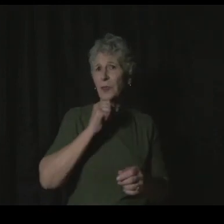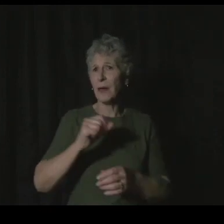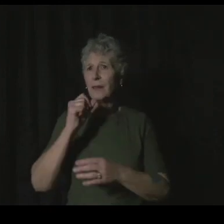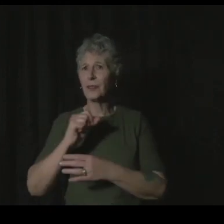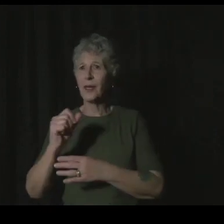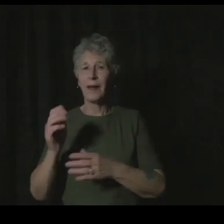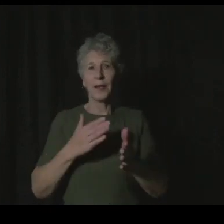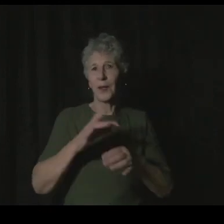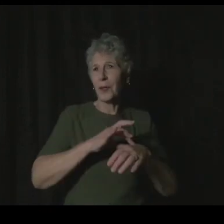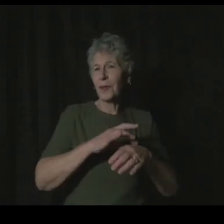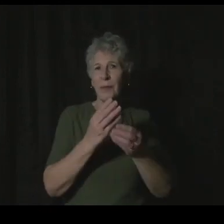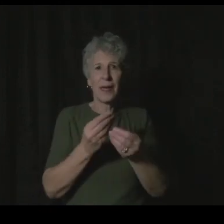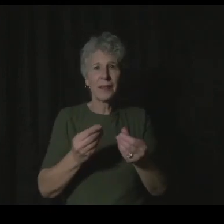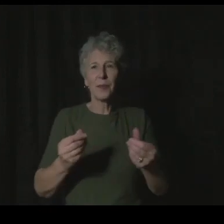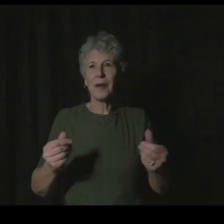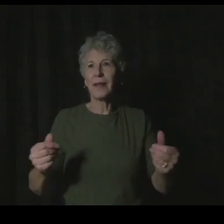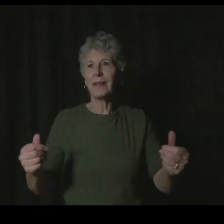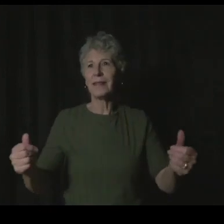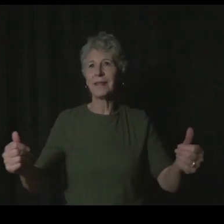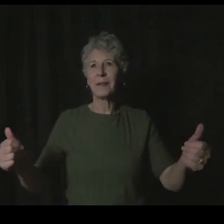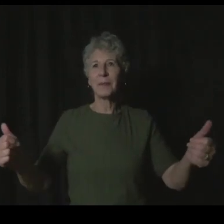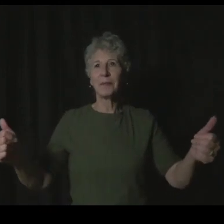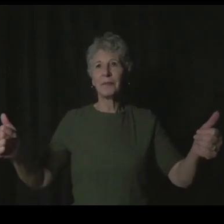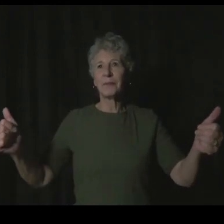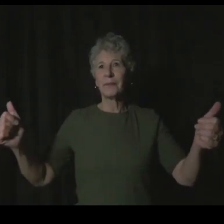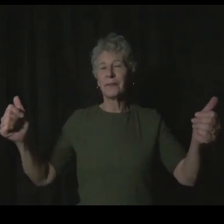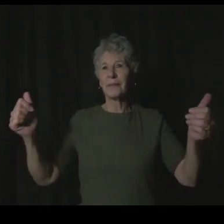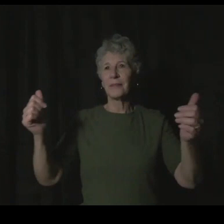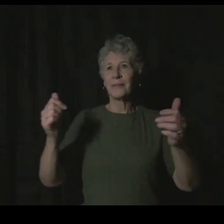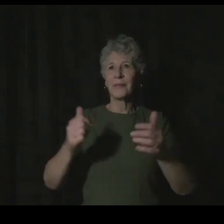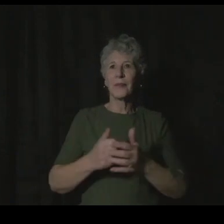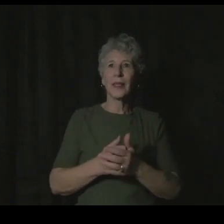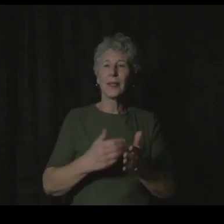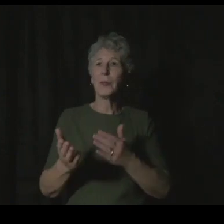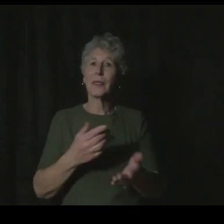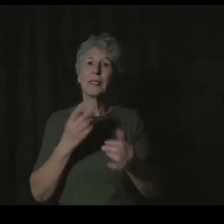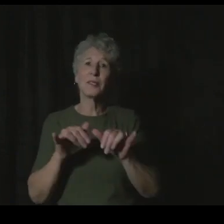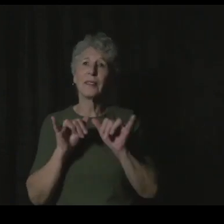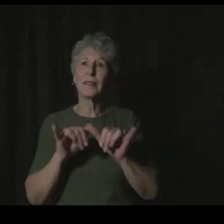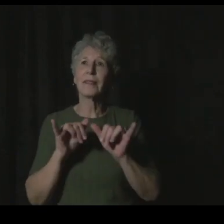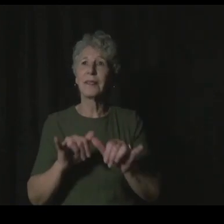To age, though the earth may pass away, your word remains the same.